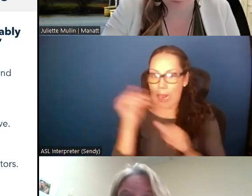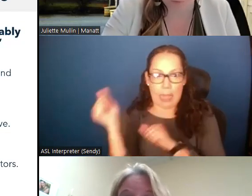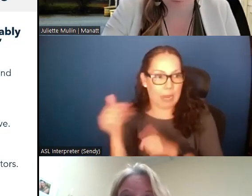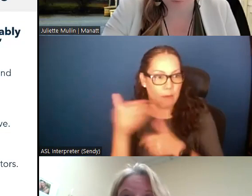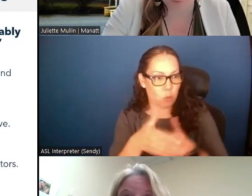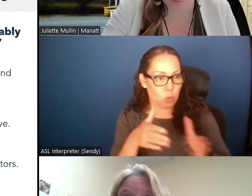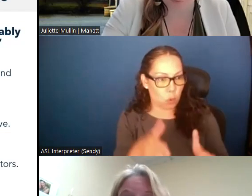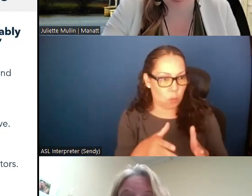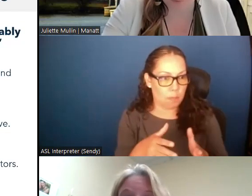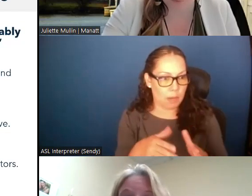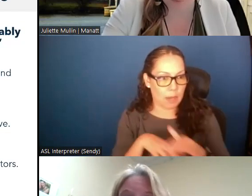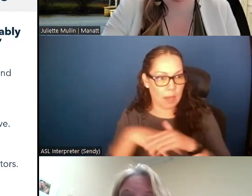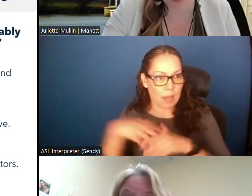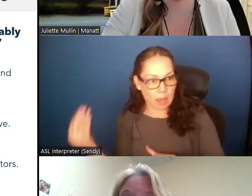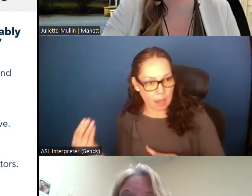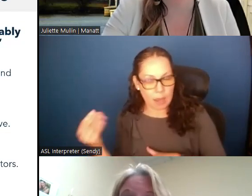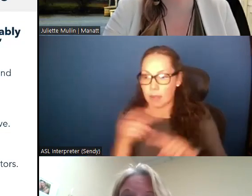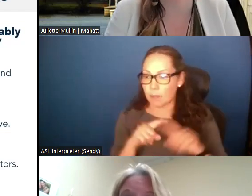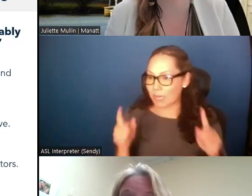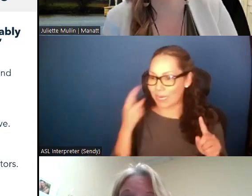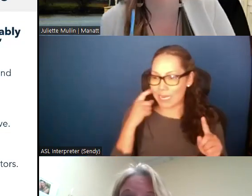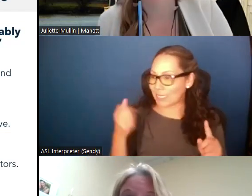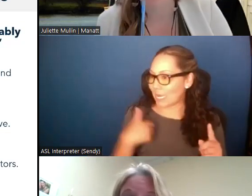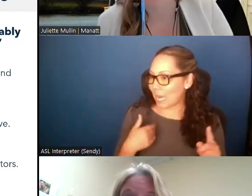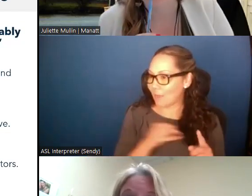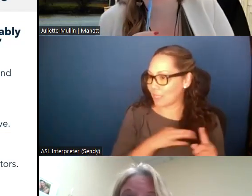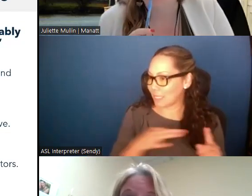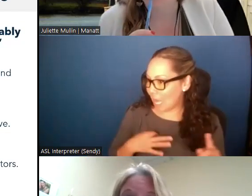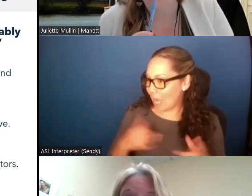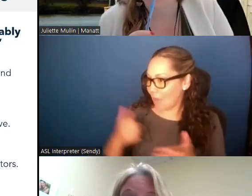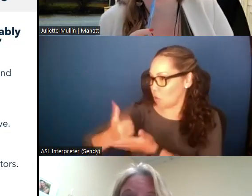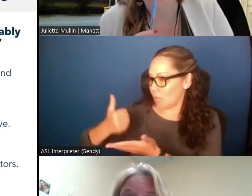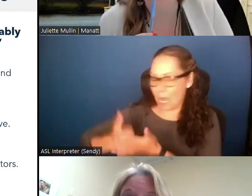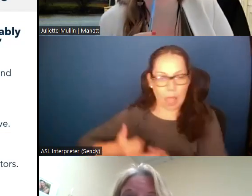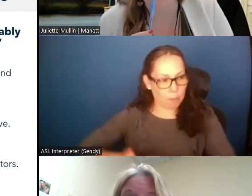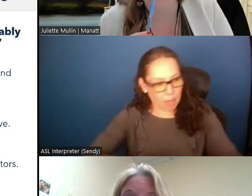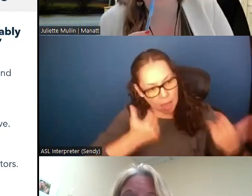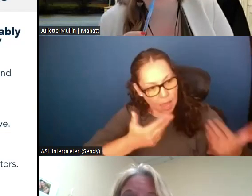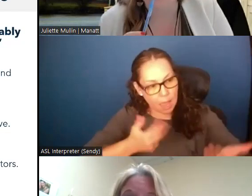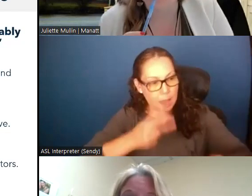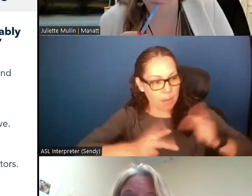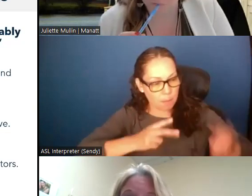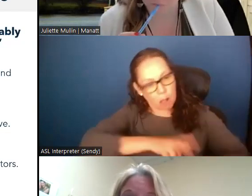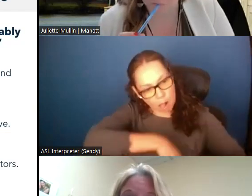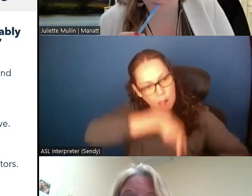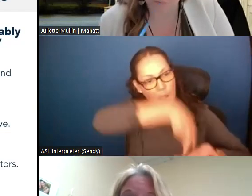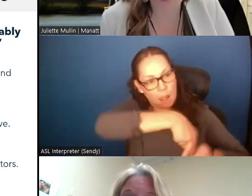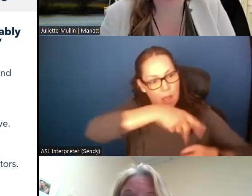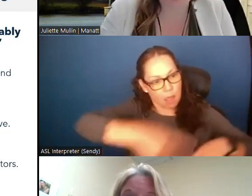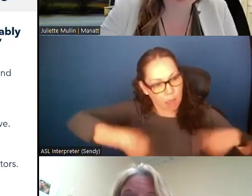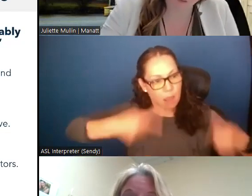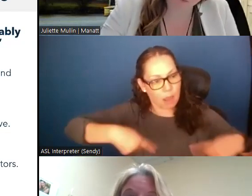saw people, they didn't have the staff to get people up regularly, and then to ask them to do that for a